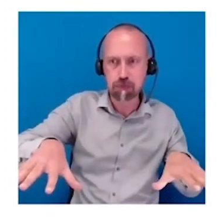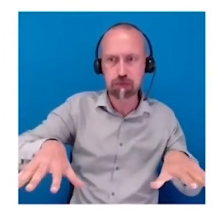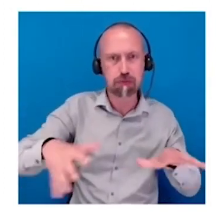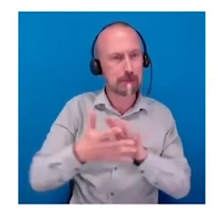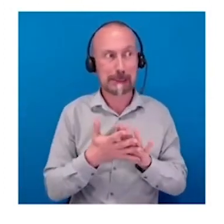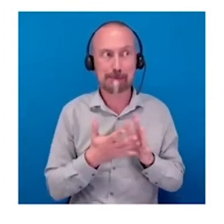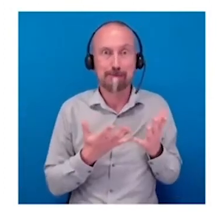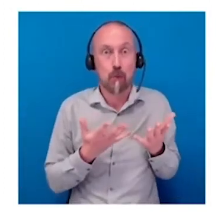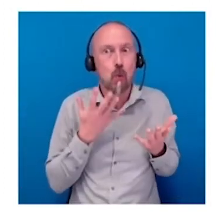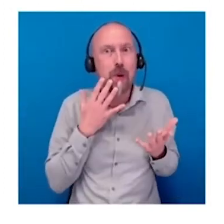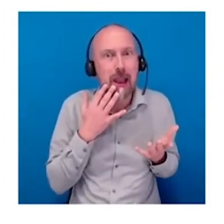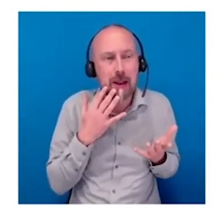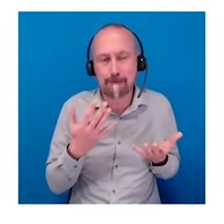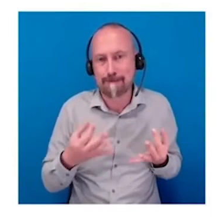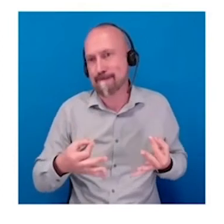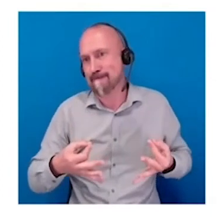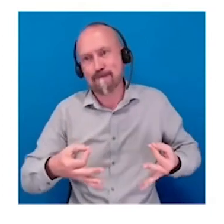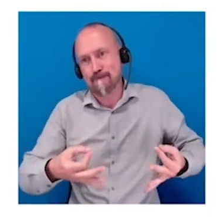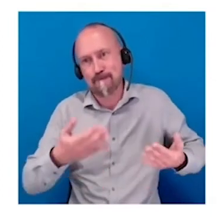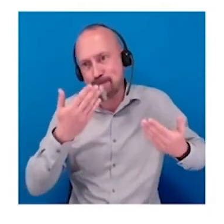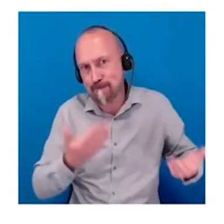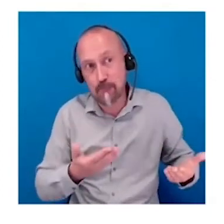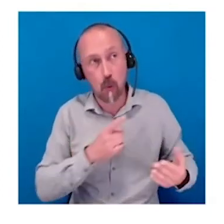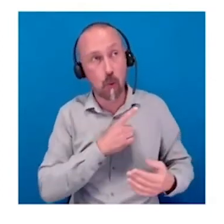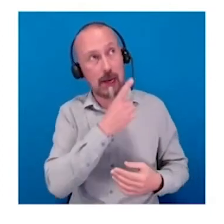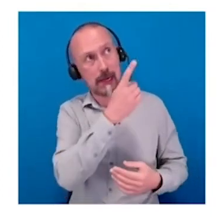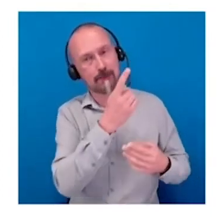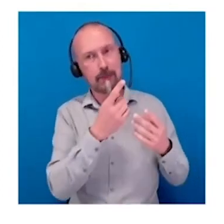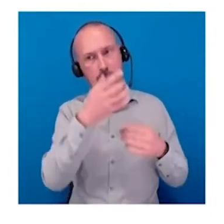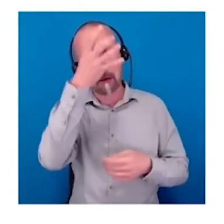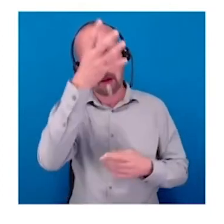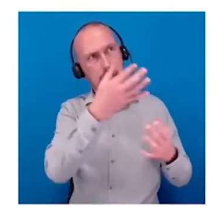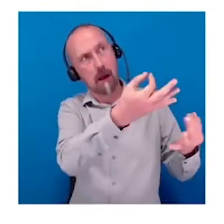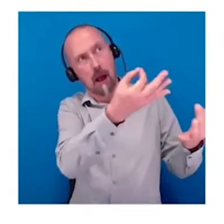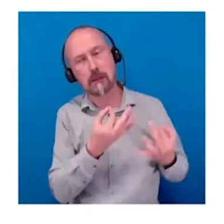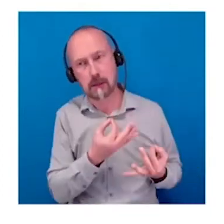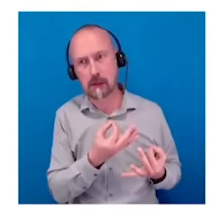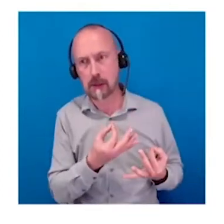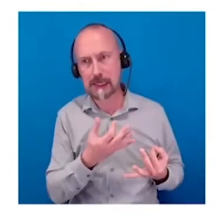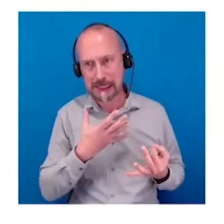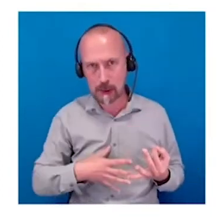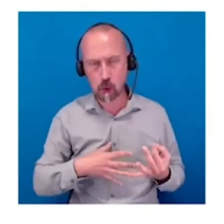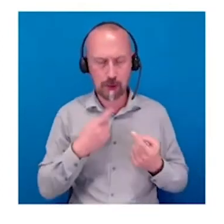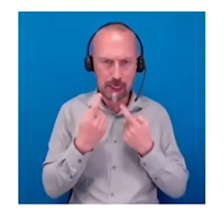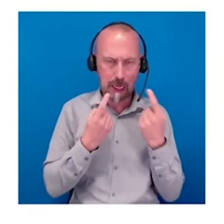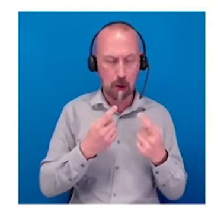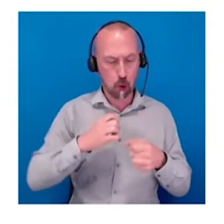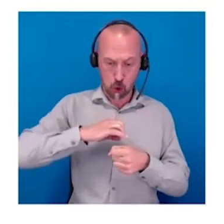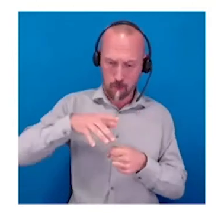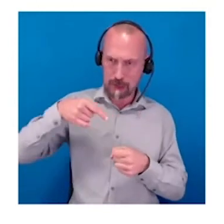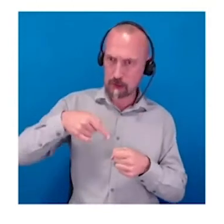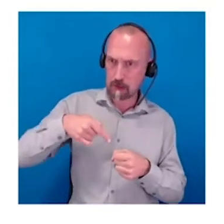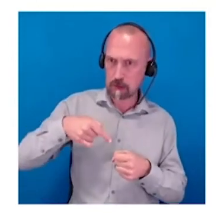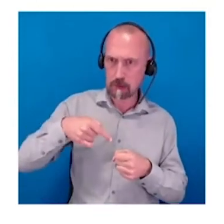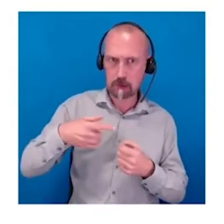and ministers have asked us to focus as best we can on both, you know, immediate responses to COVID as well as produce a strategy at the